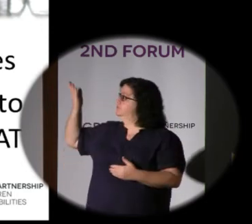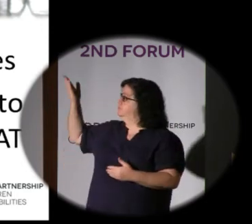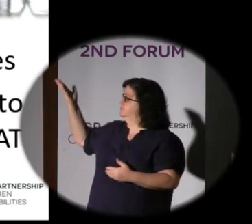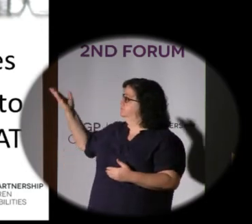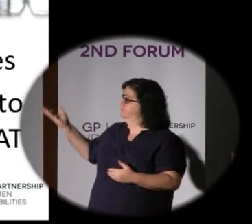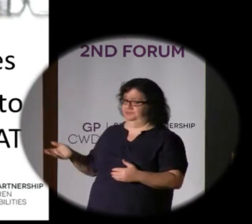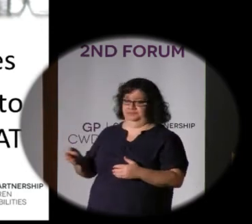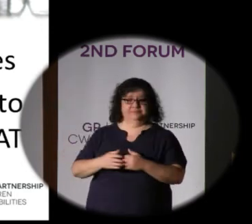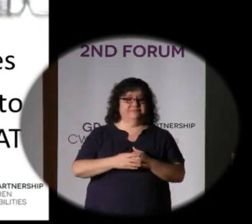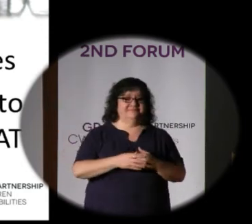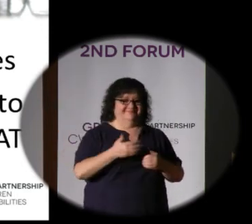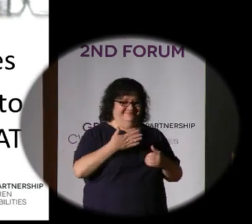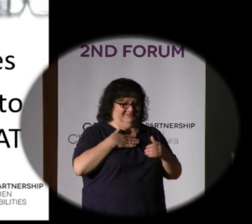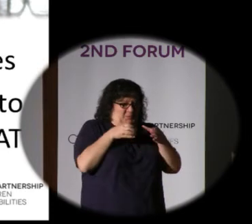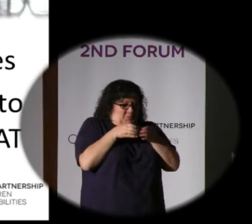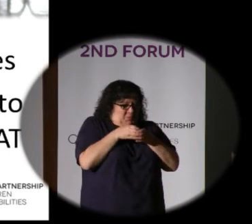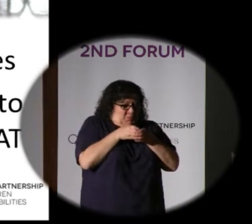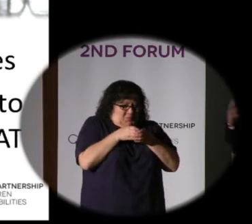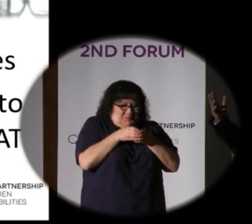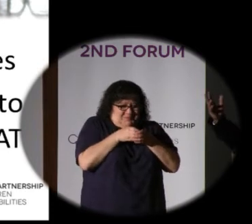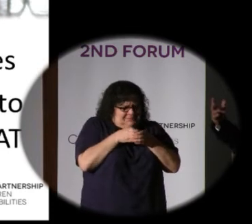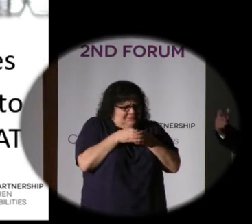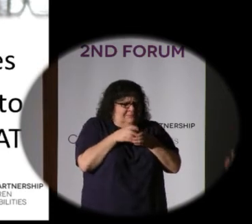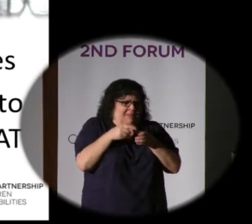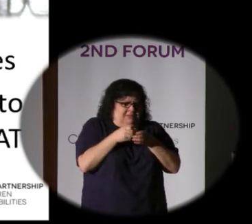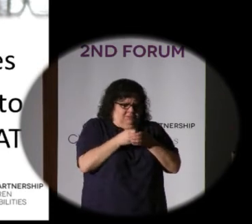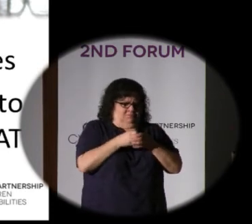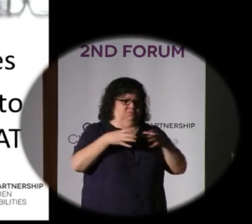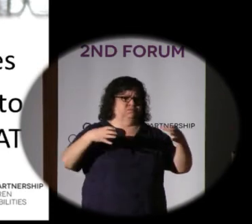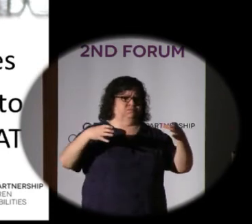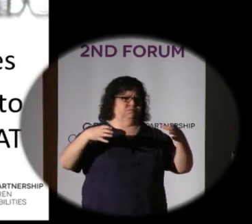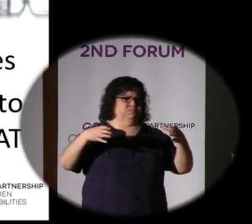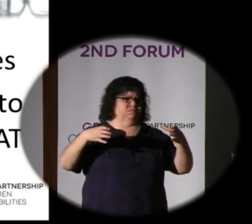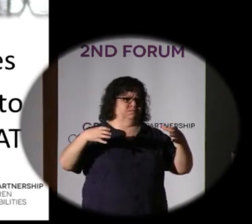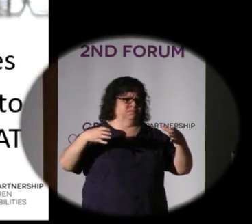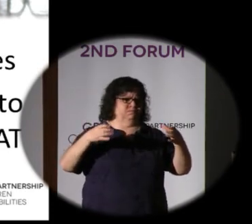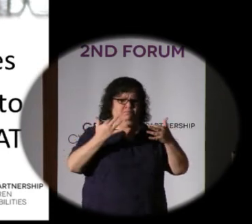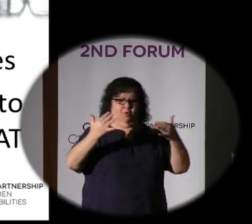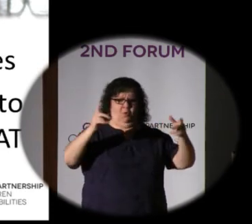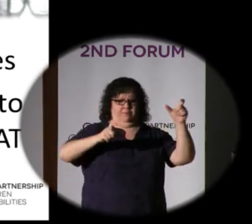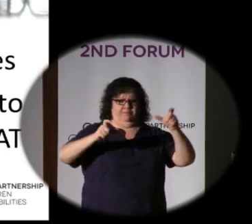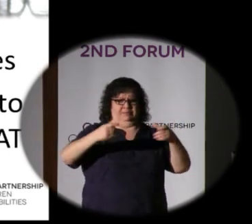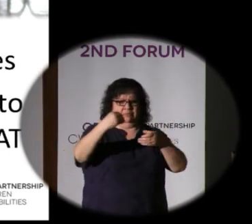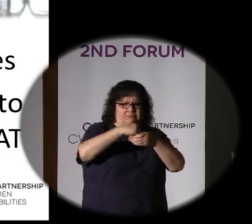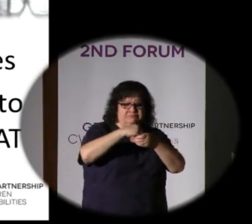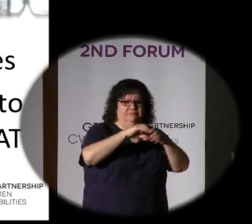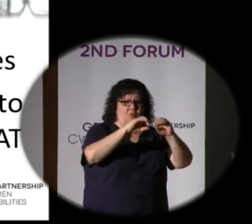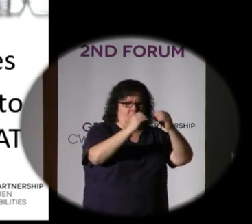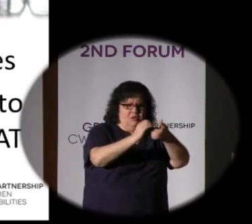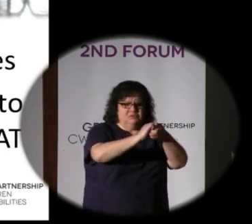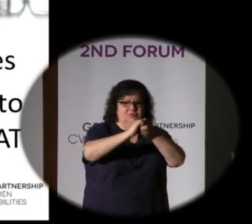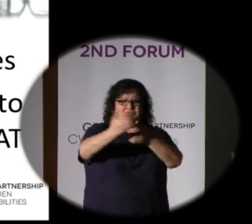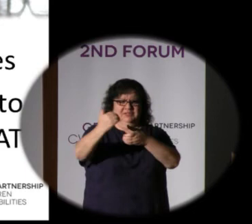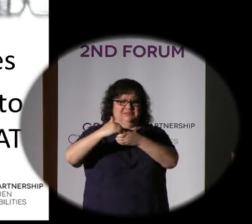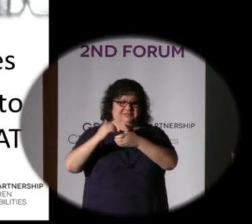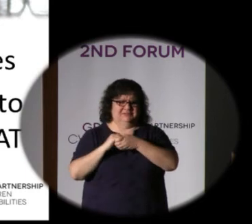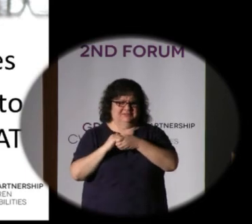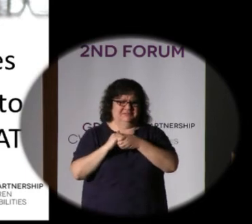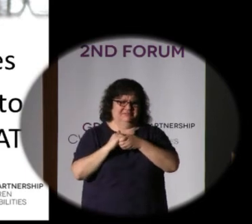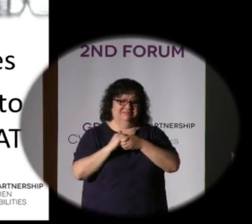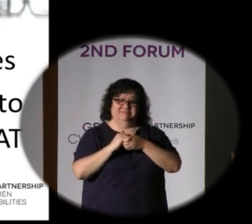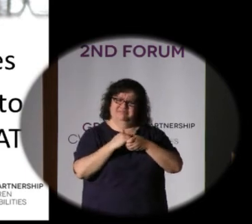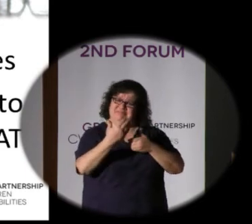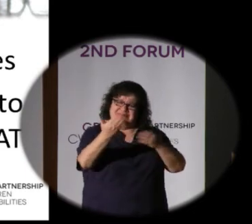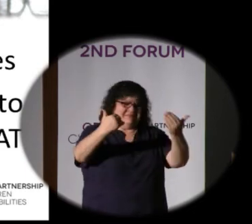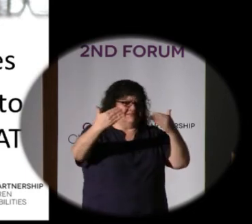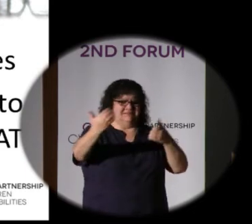only 20, but we know there are more than hundreds of organizations in this field. Get joint position paper